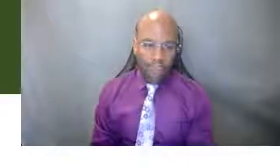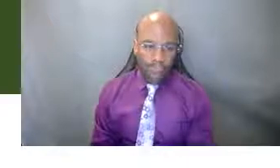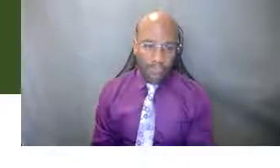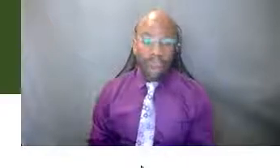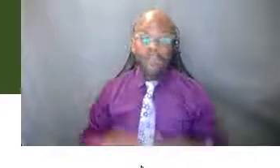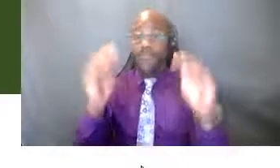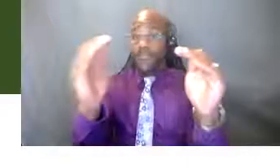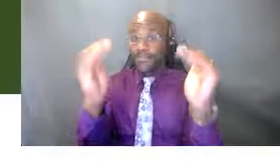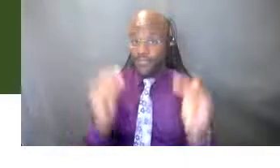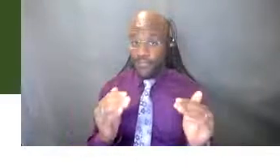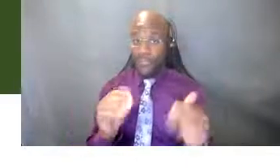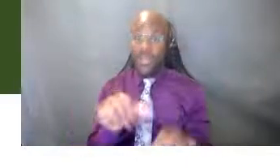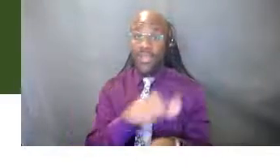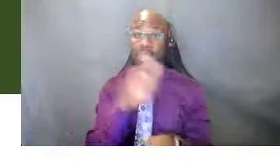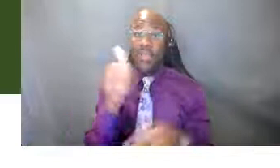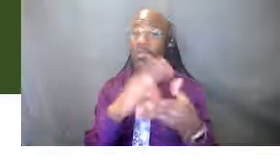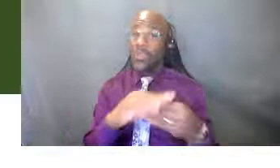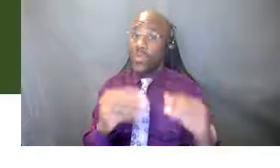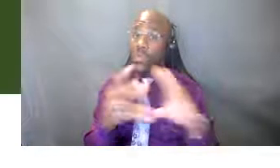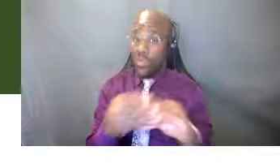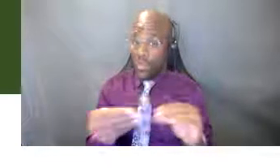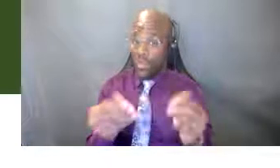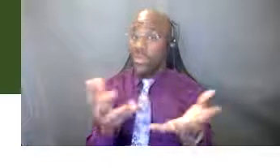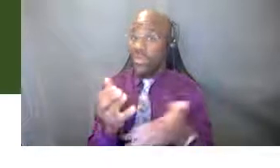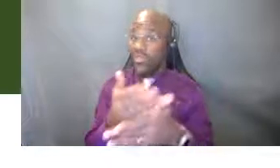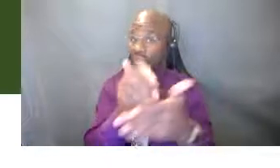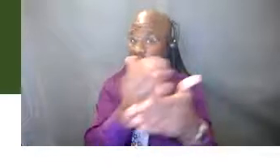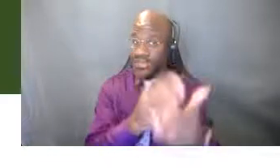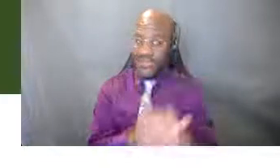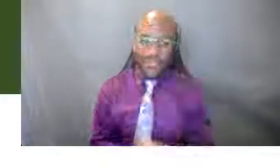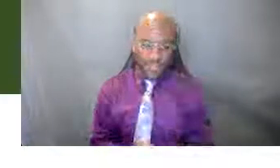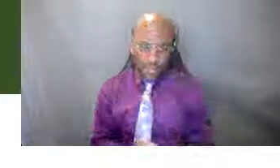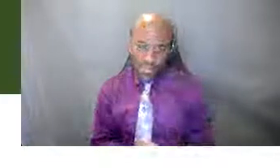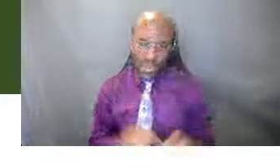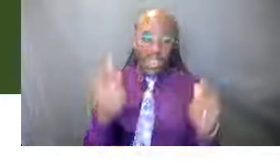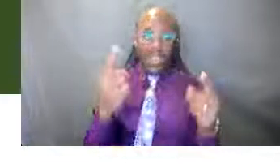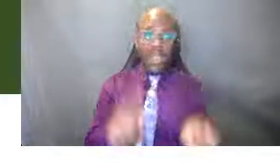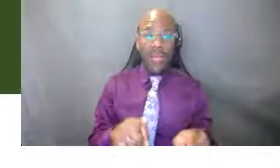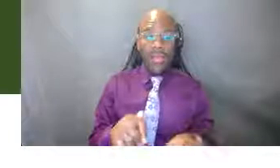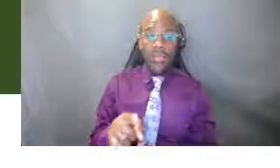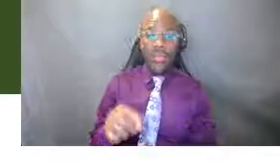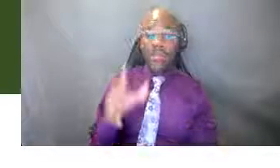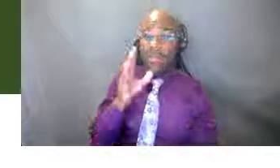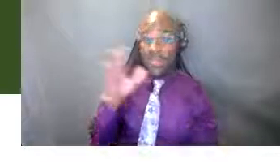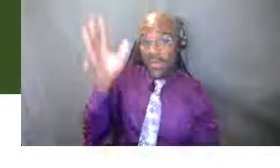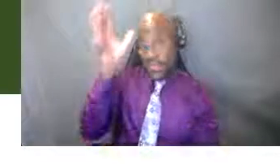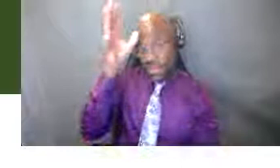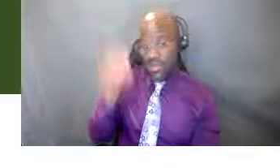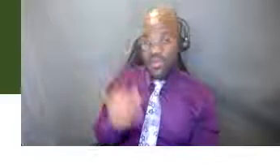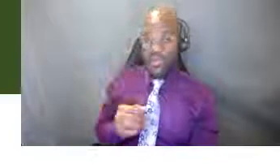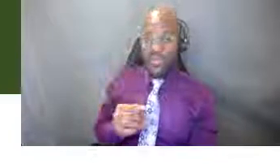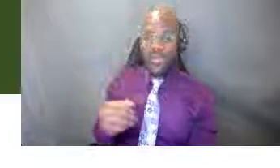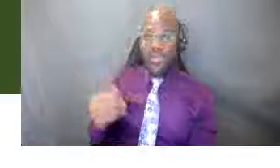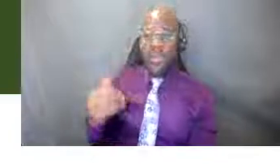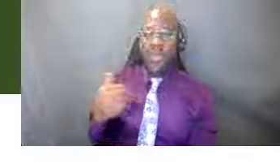another story I'd like to share. So a parent received a court order to place her adult son